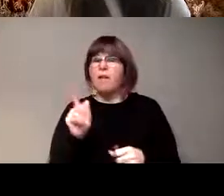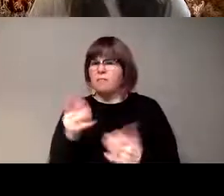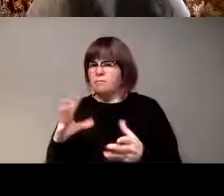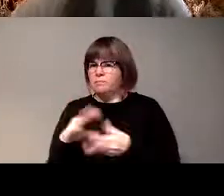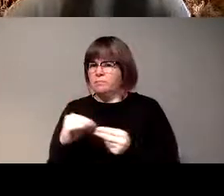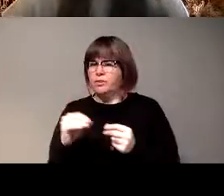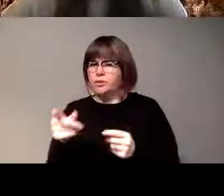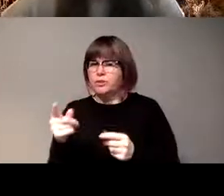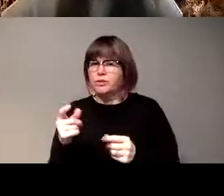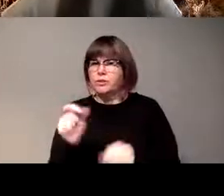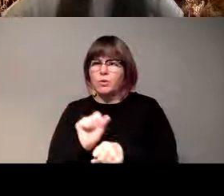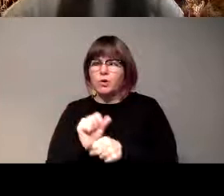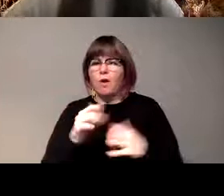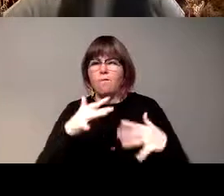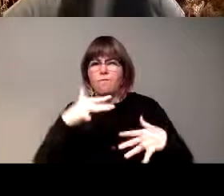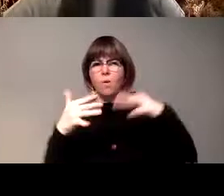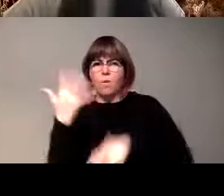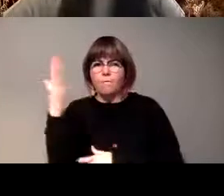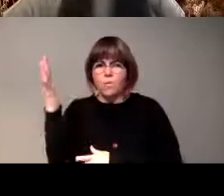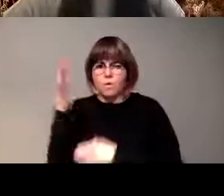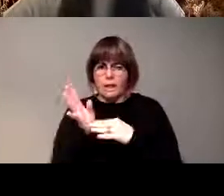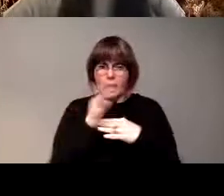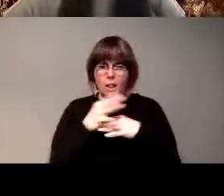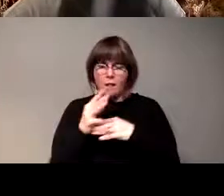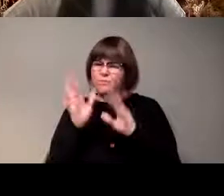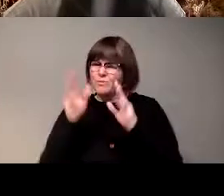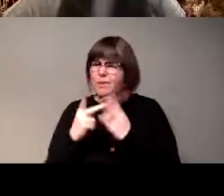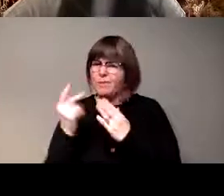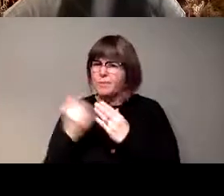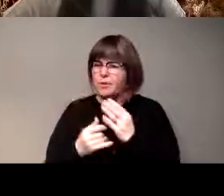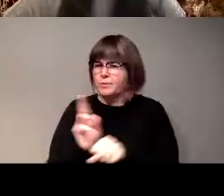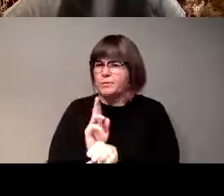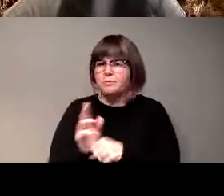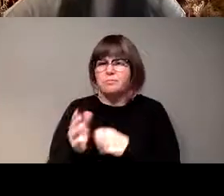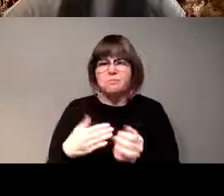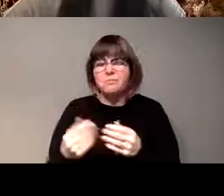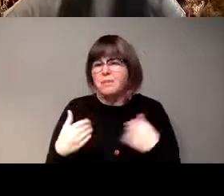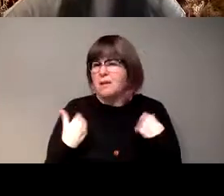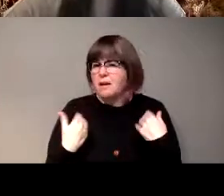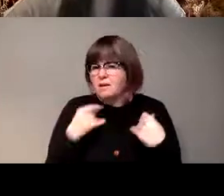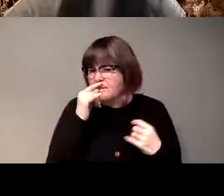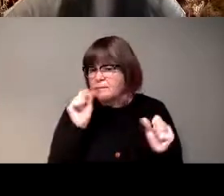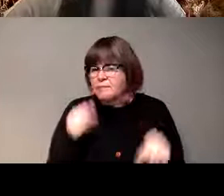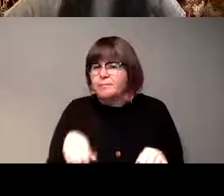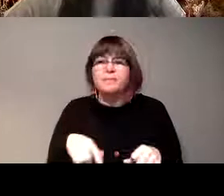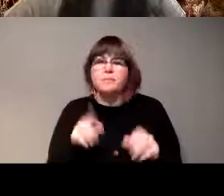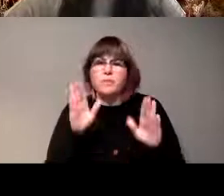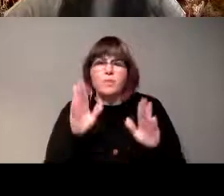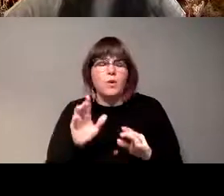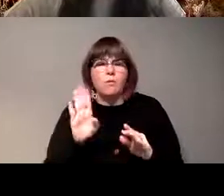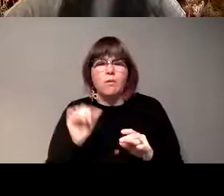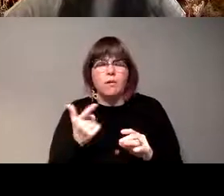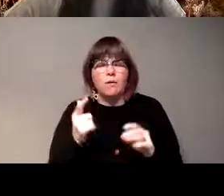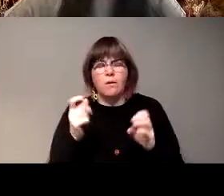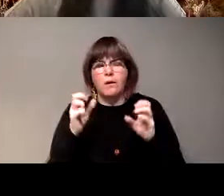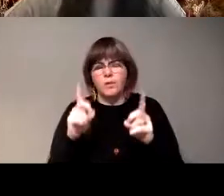worked on floating forests, is a great project to use even with very young kids. There's a wonderful blog in the